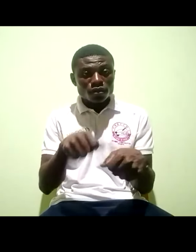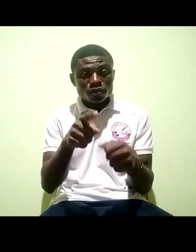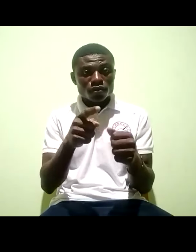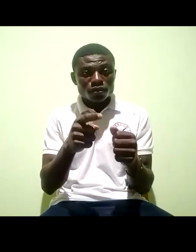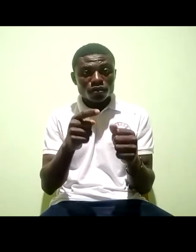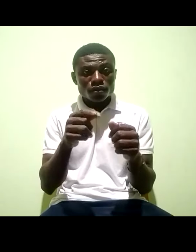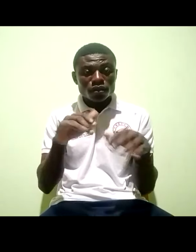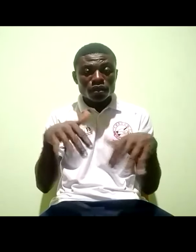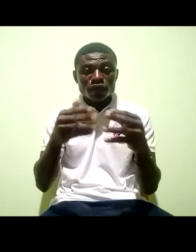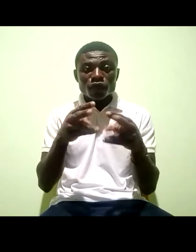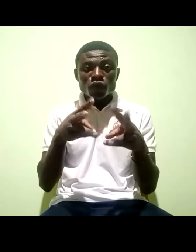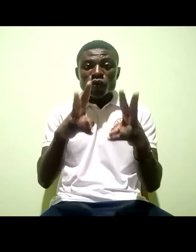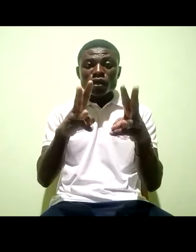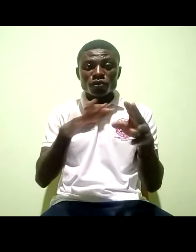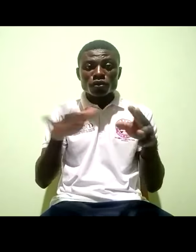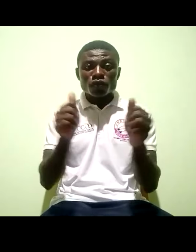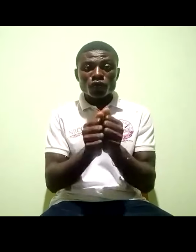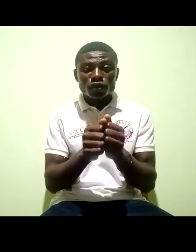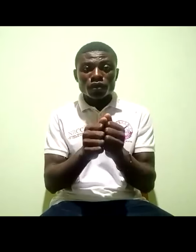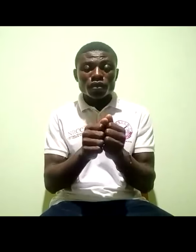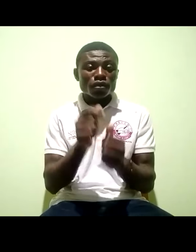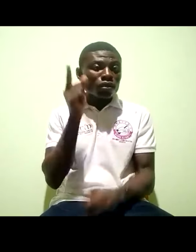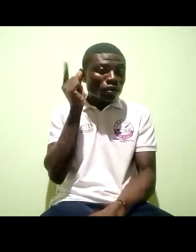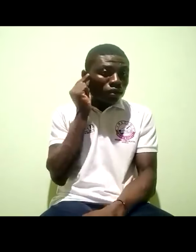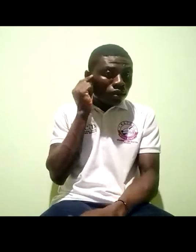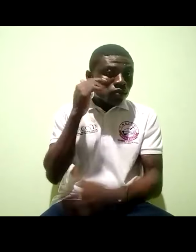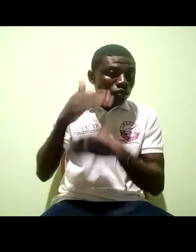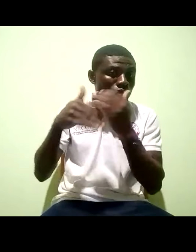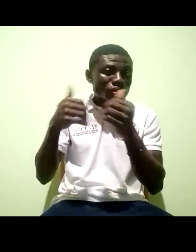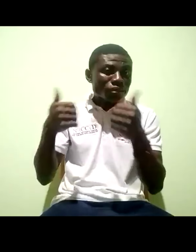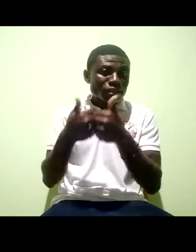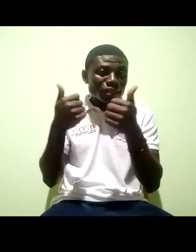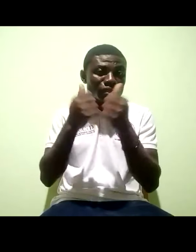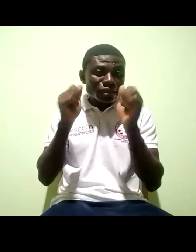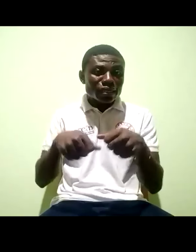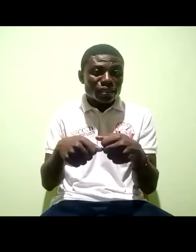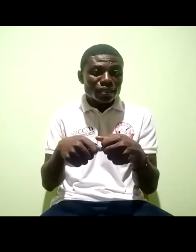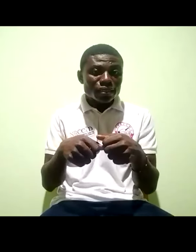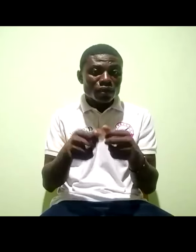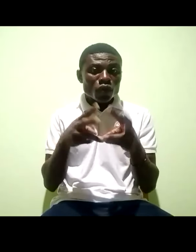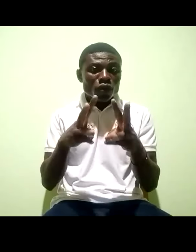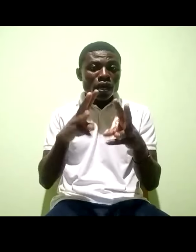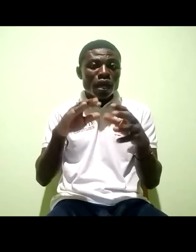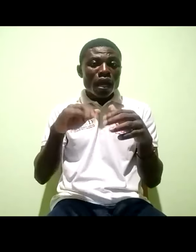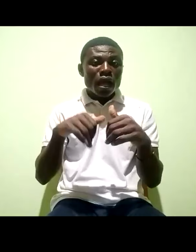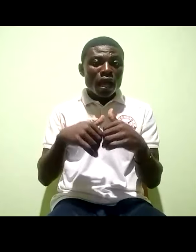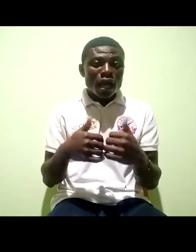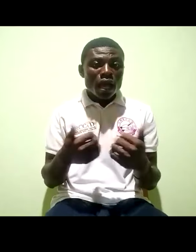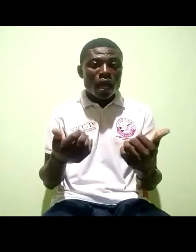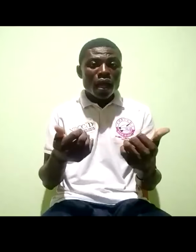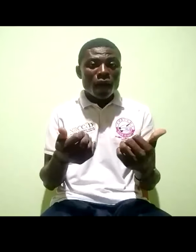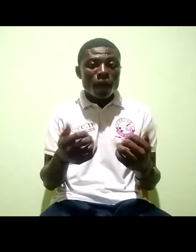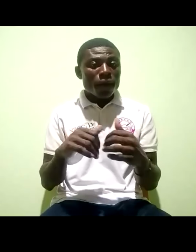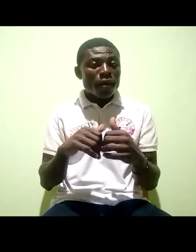strategies for children with auditory processing challenges? Strategies for children with